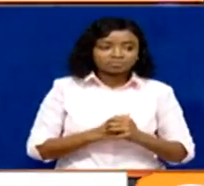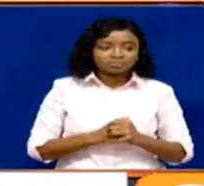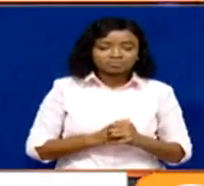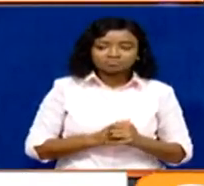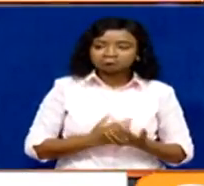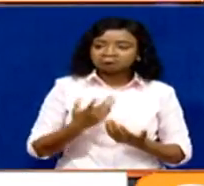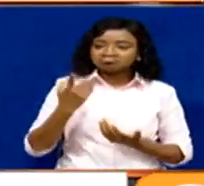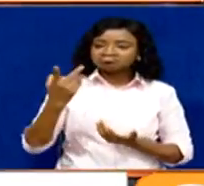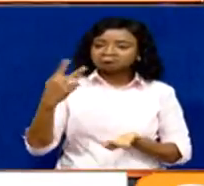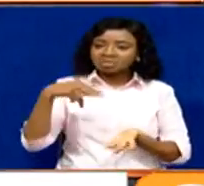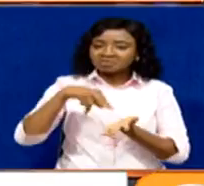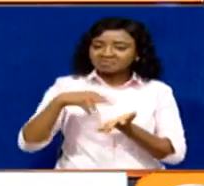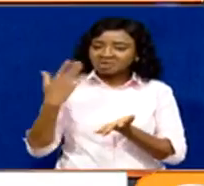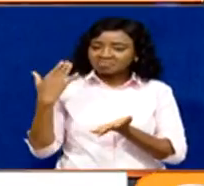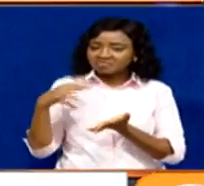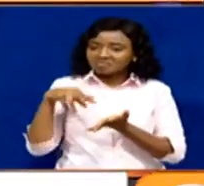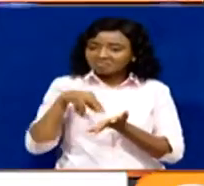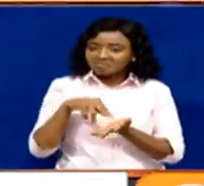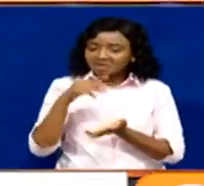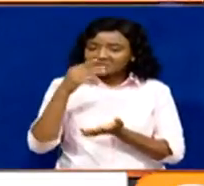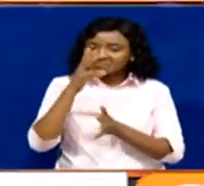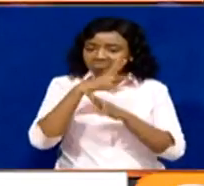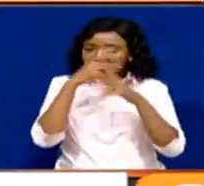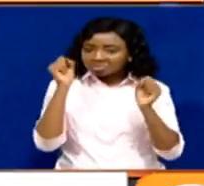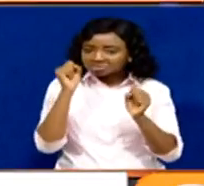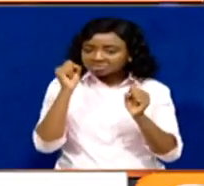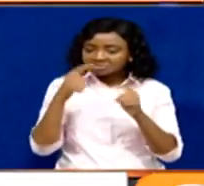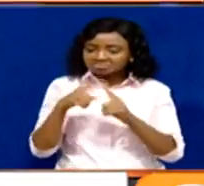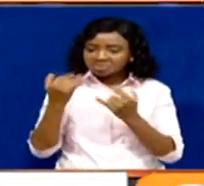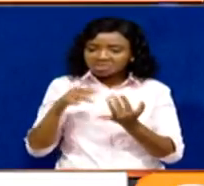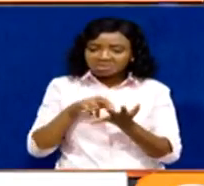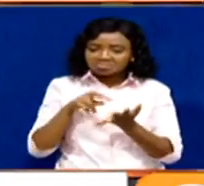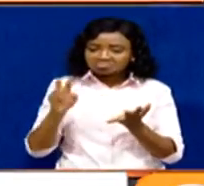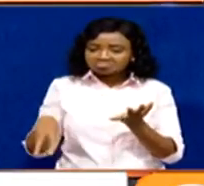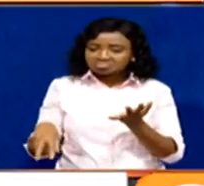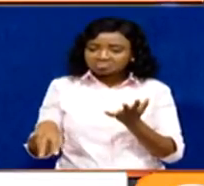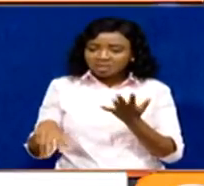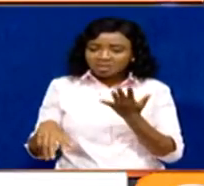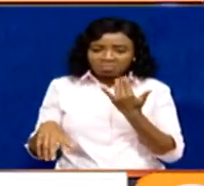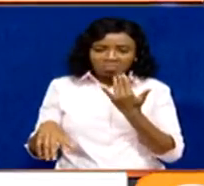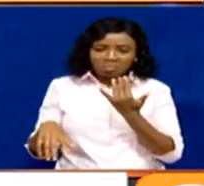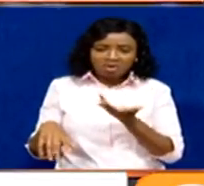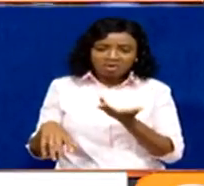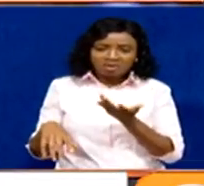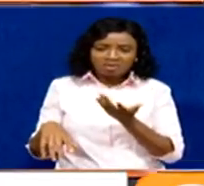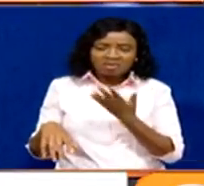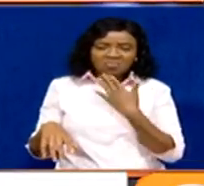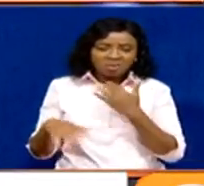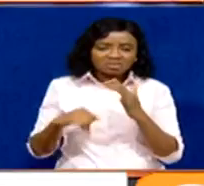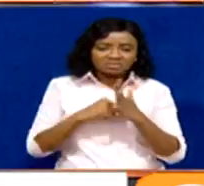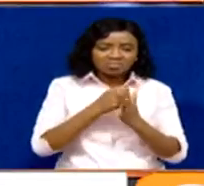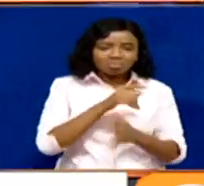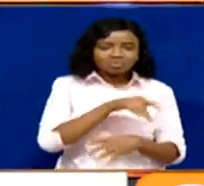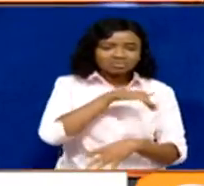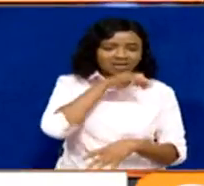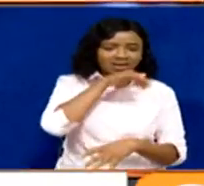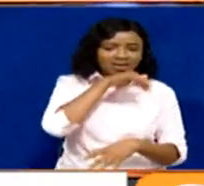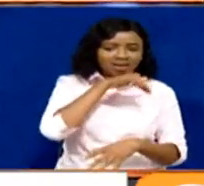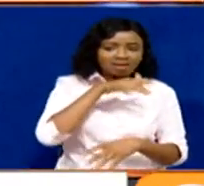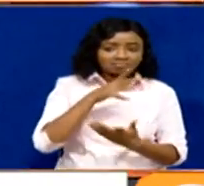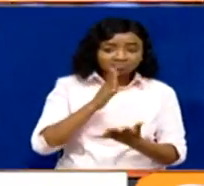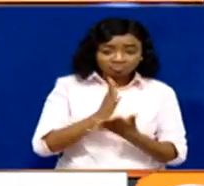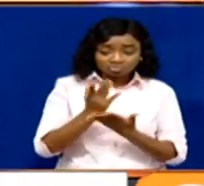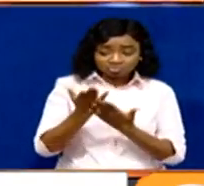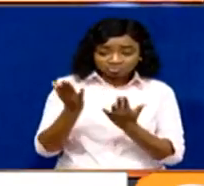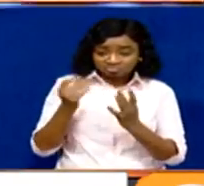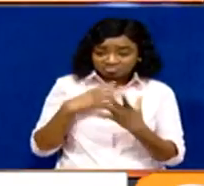the race to State House in favor of ODM leader Raila Odinga. We'll find out from him why. He says his people told him so, but is that the whole story? Prof,